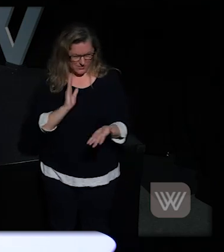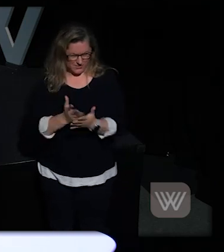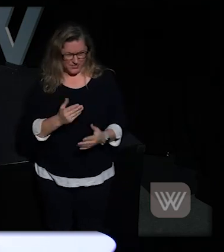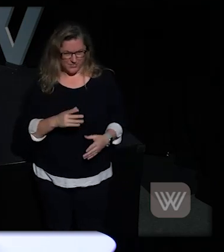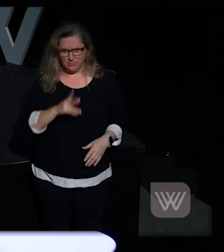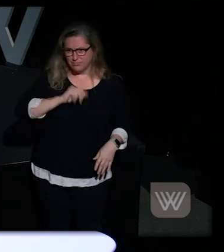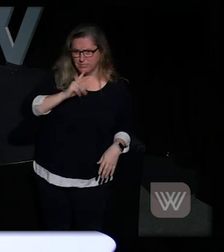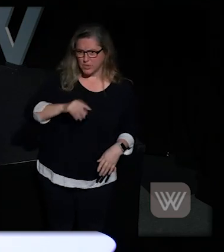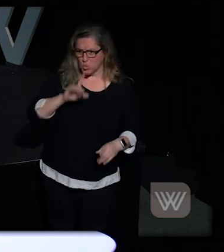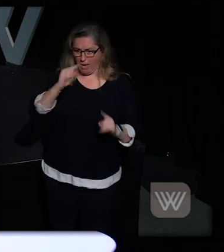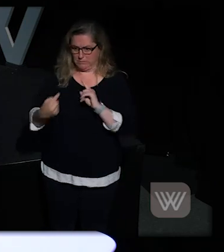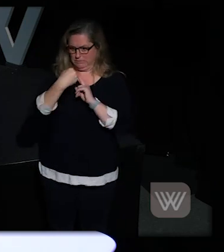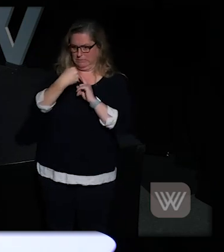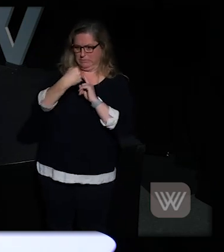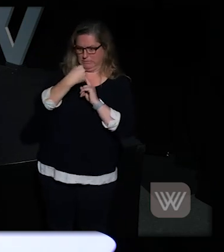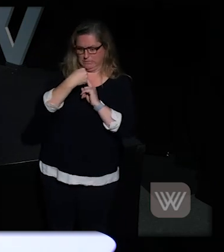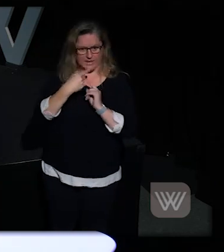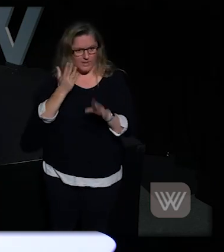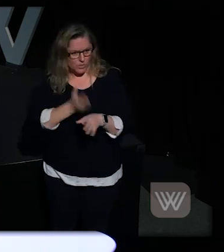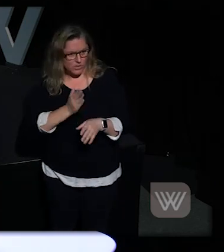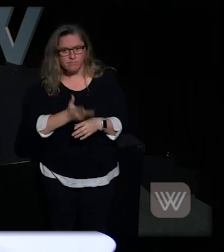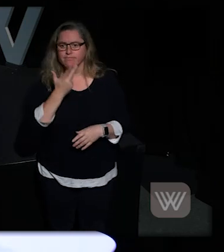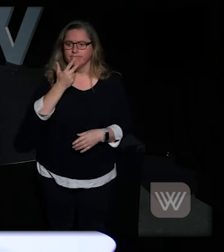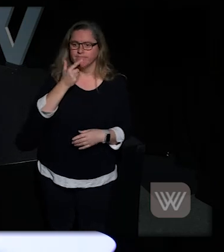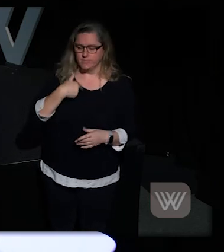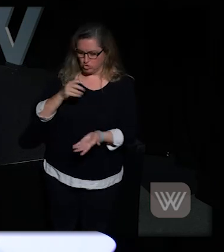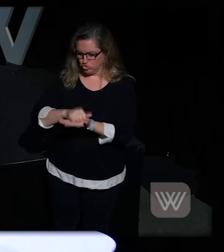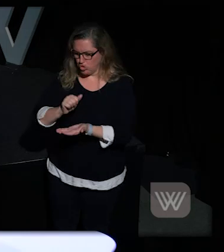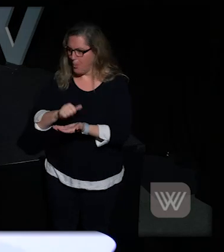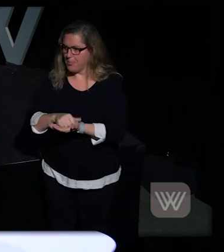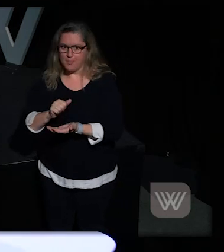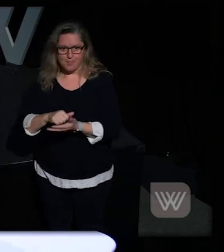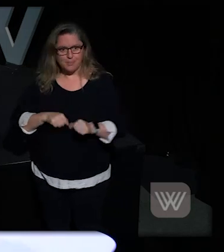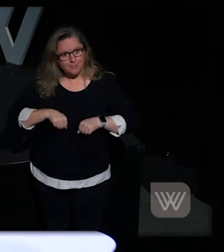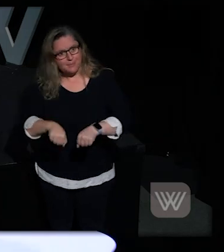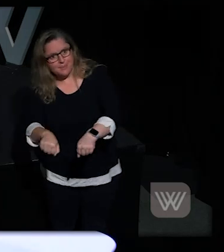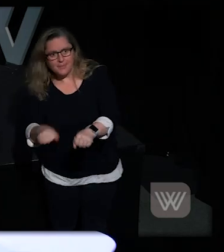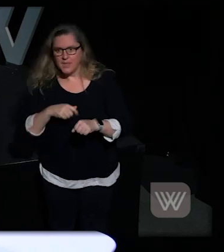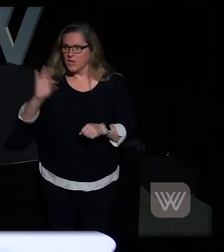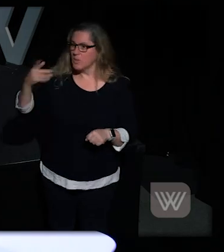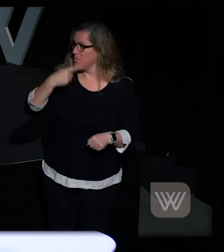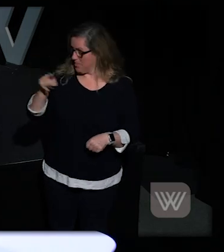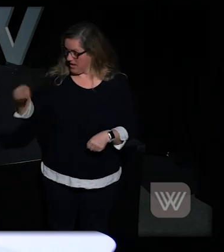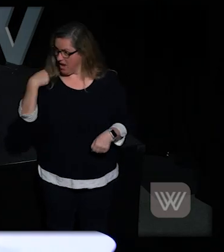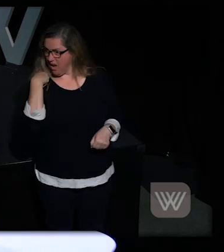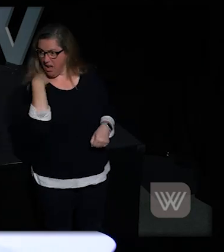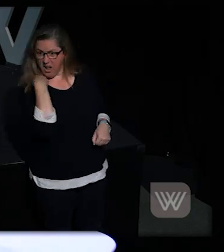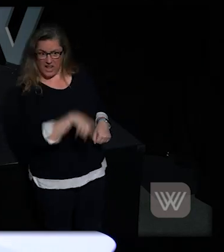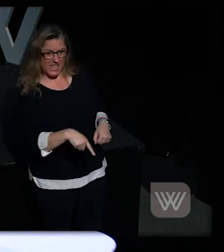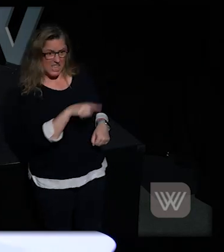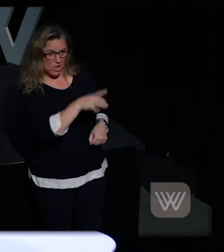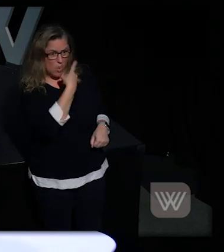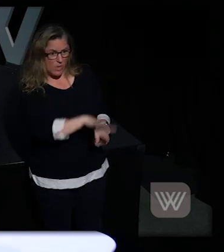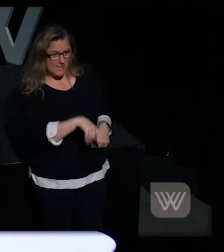life. Like, you can't harass me at work. You can't bully me at work. If I'm in the supermarket, no one can say to me, I'm going to kill your kids and cut your uterus out.